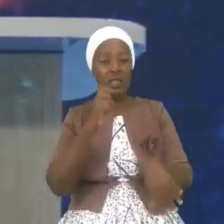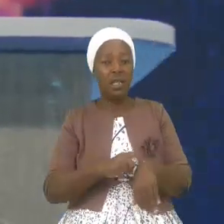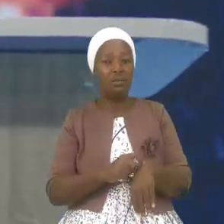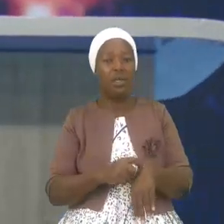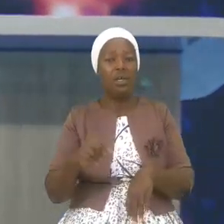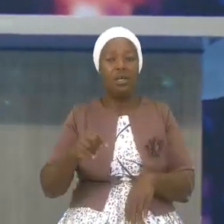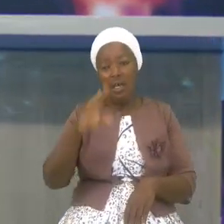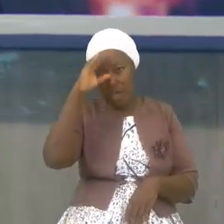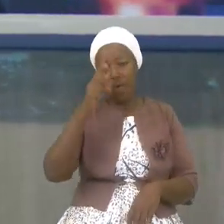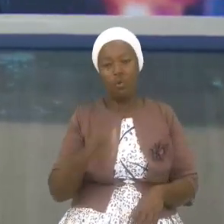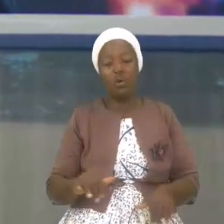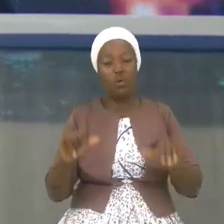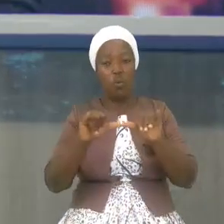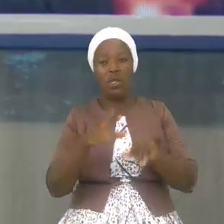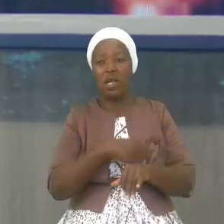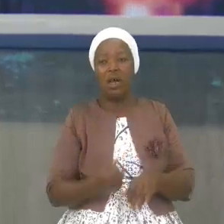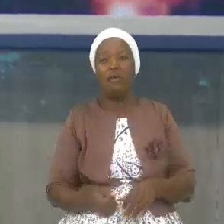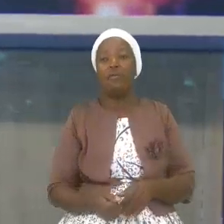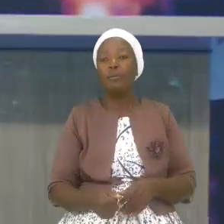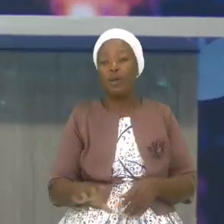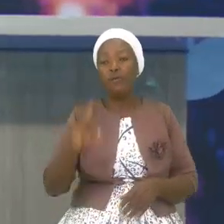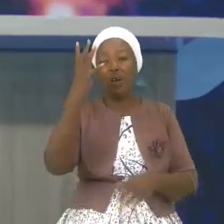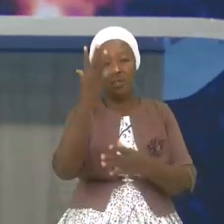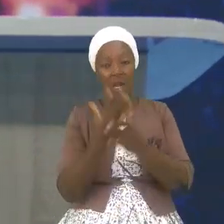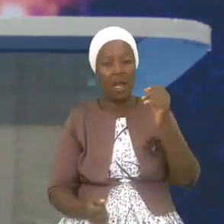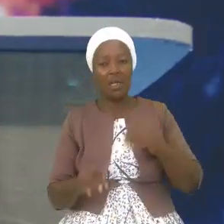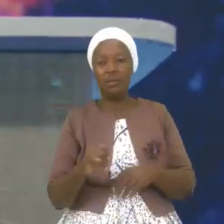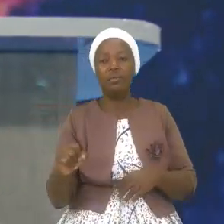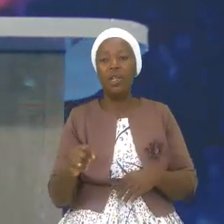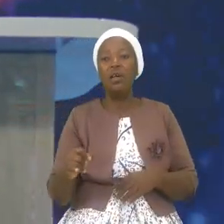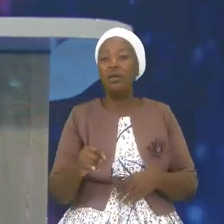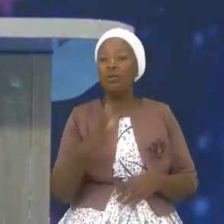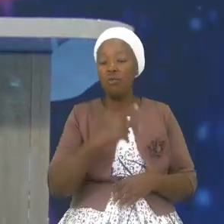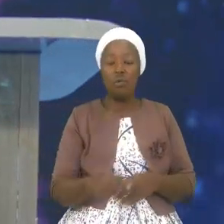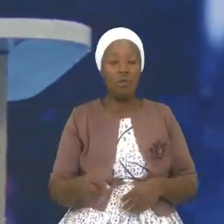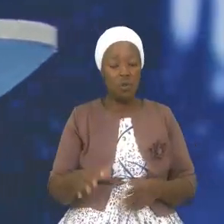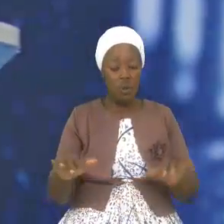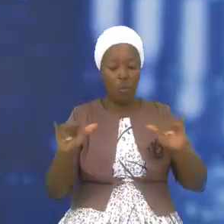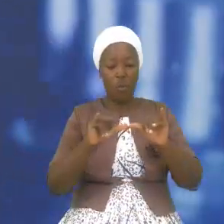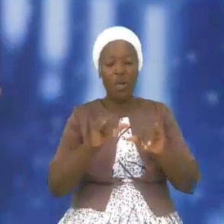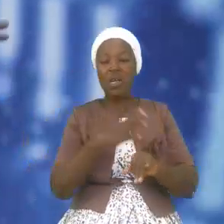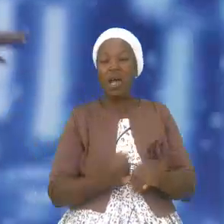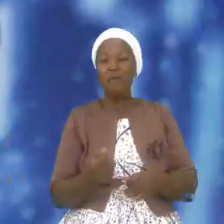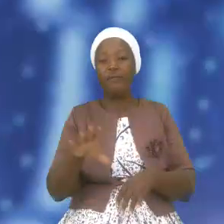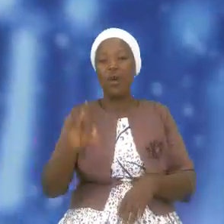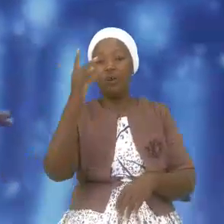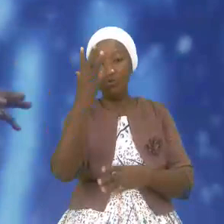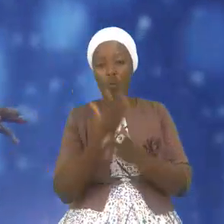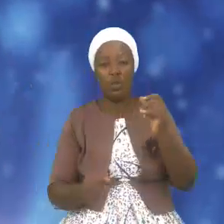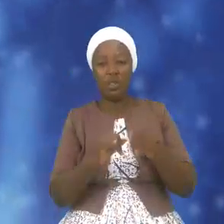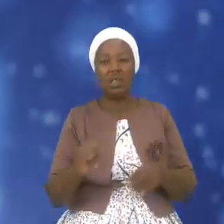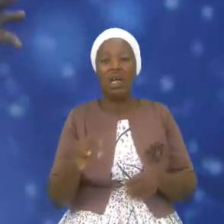and found wanting. Weighed and found unworthy. When God weighs